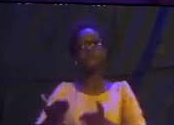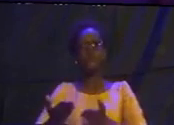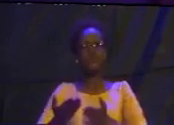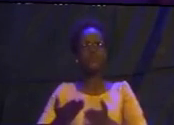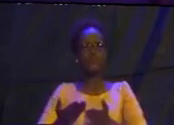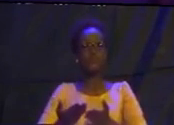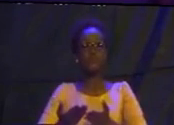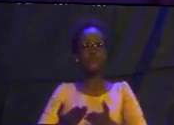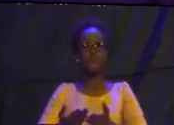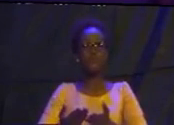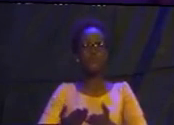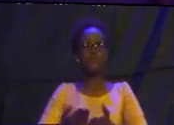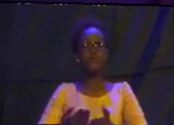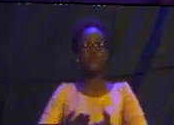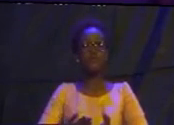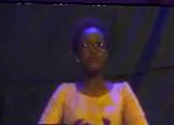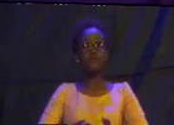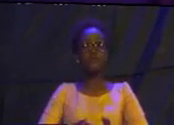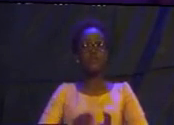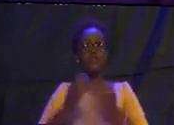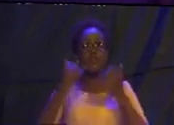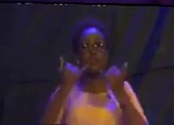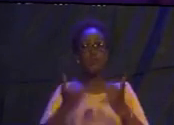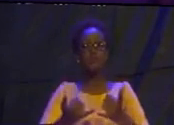I think we have now mentioned all of your countries.